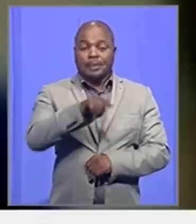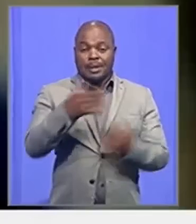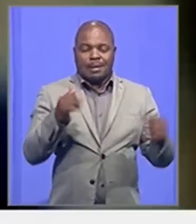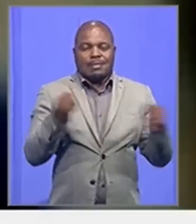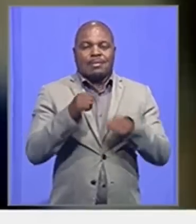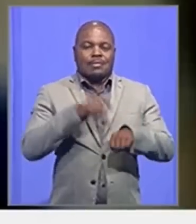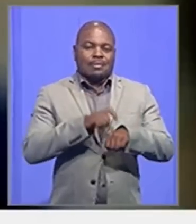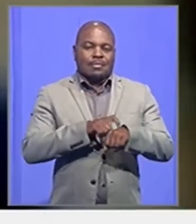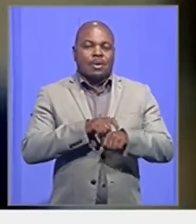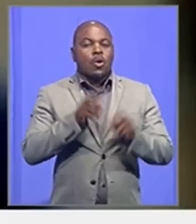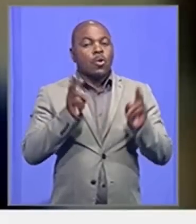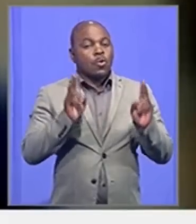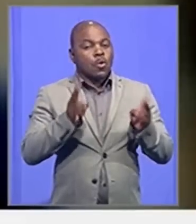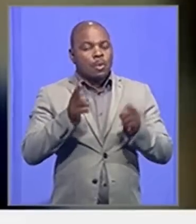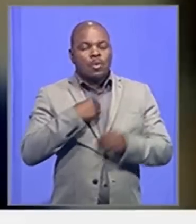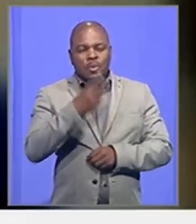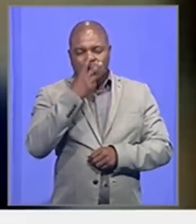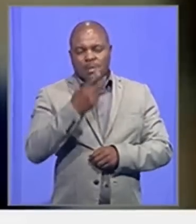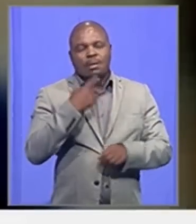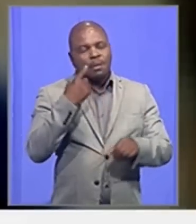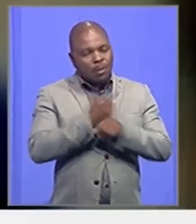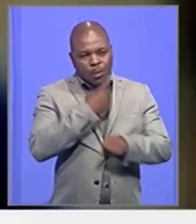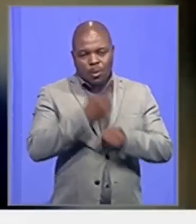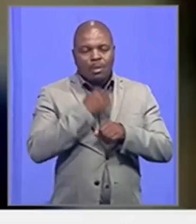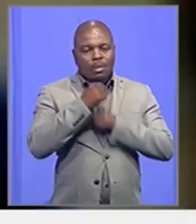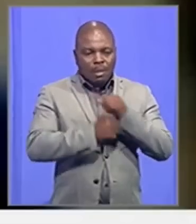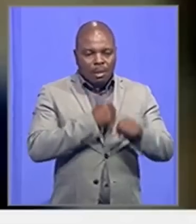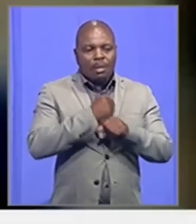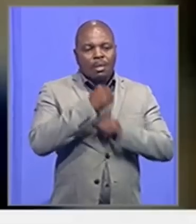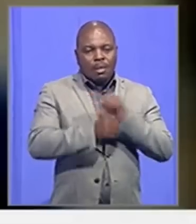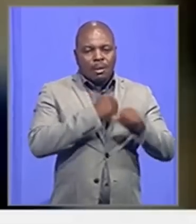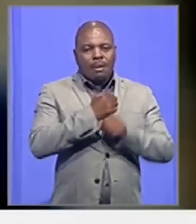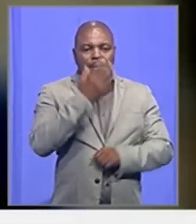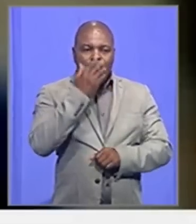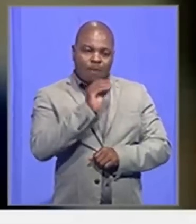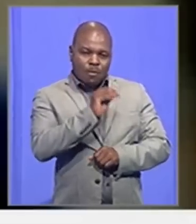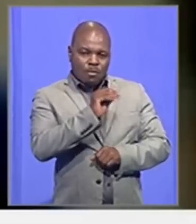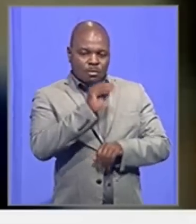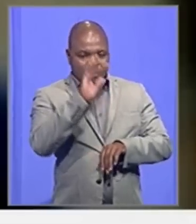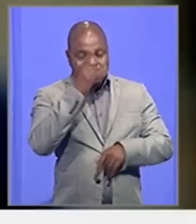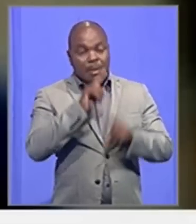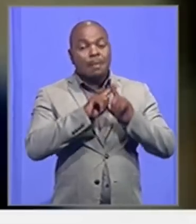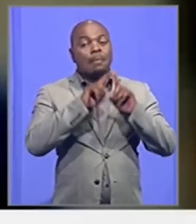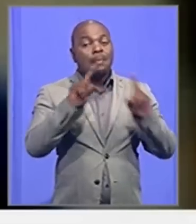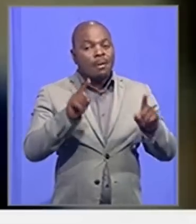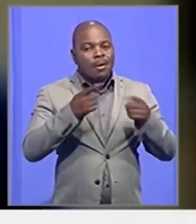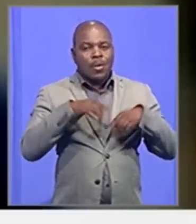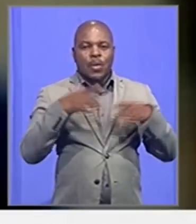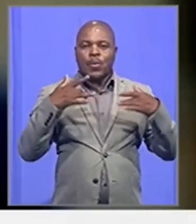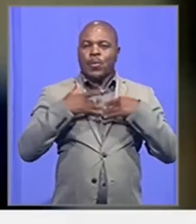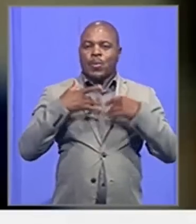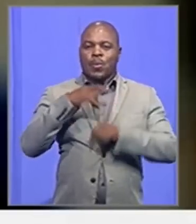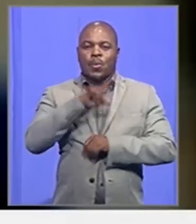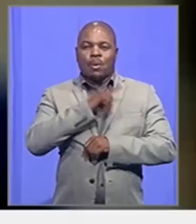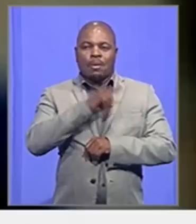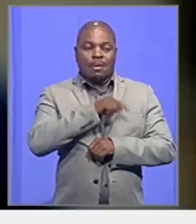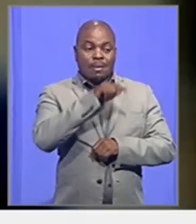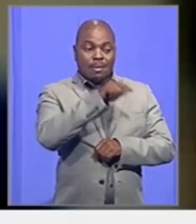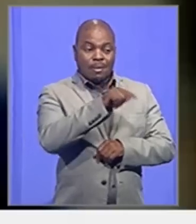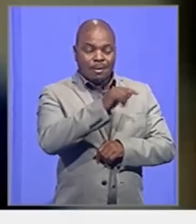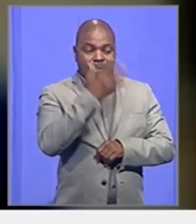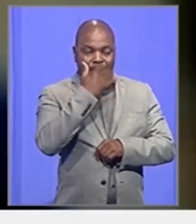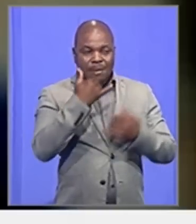do normally see influenza every year at this time. But I think what is concerning is that the transmission of influenza